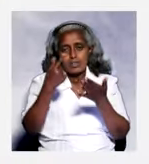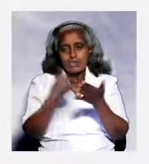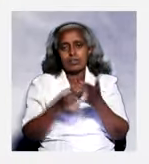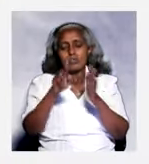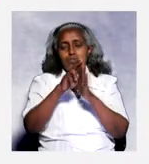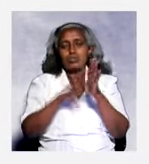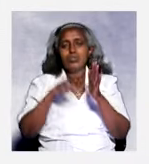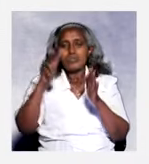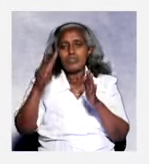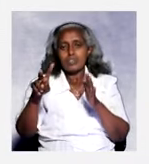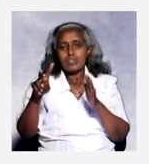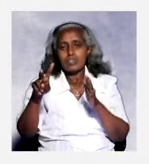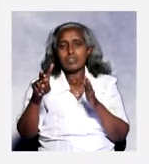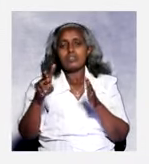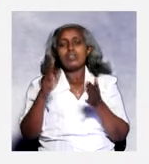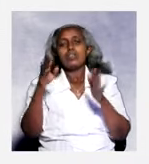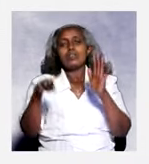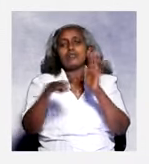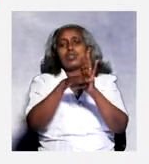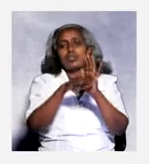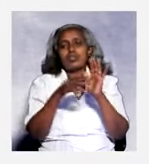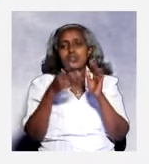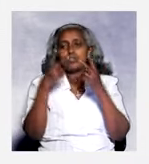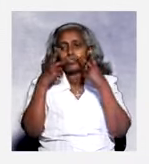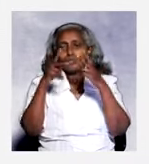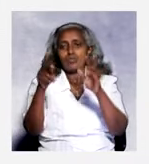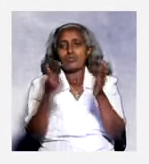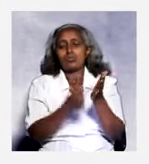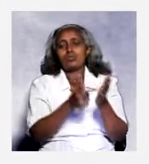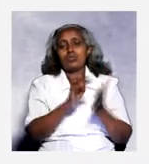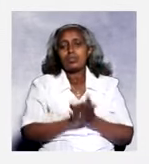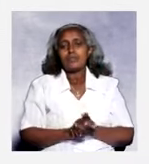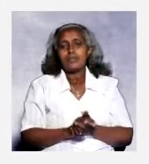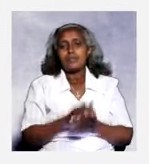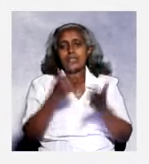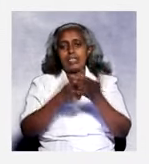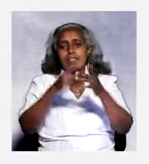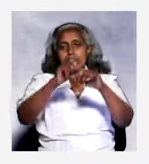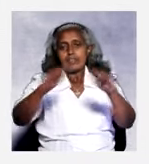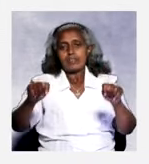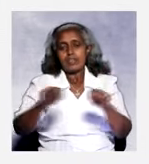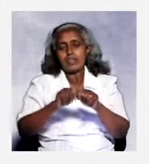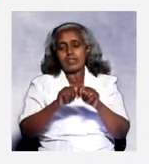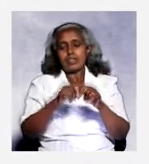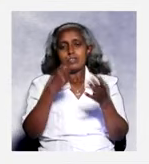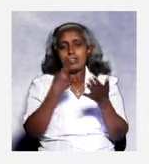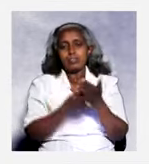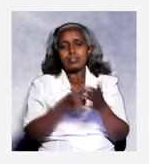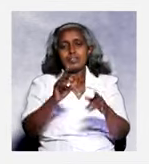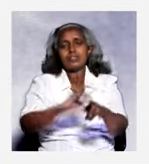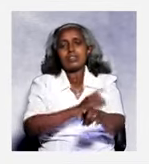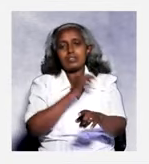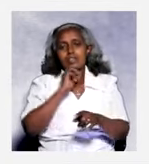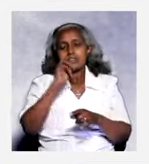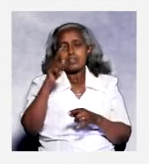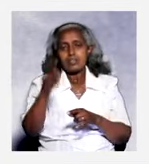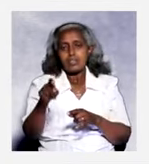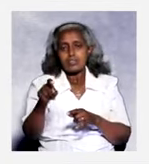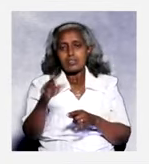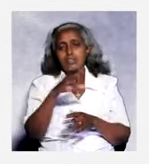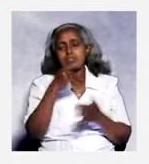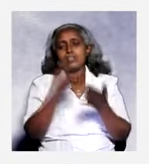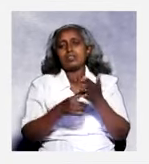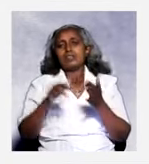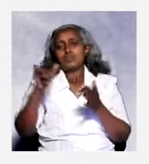vector representation form, look this one. Look this triangle. This distance, it is x, and